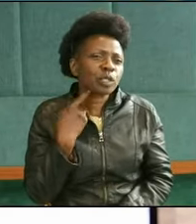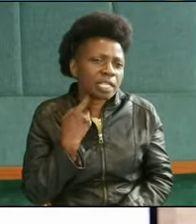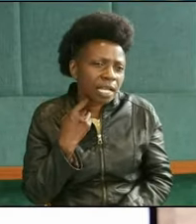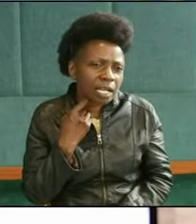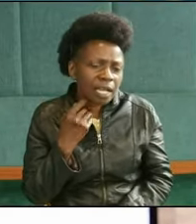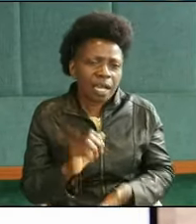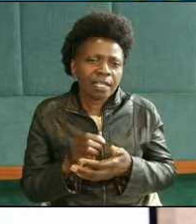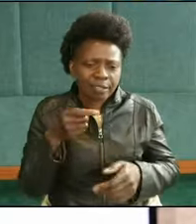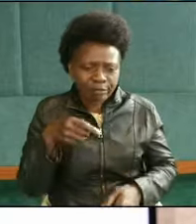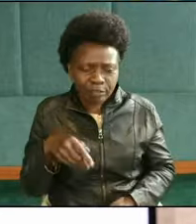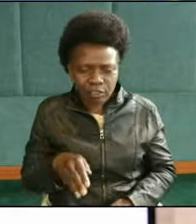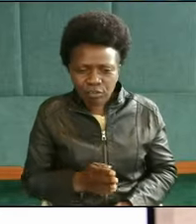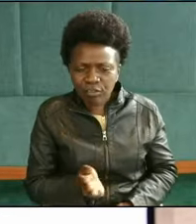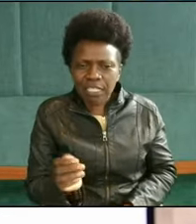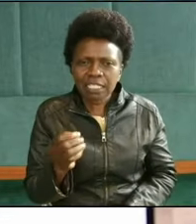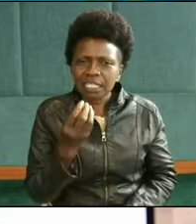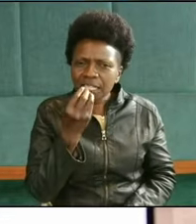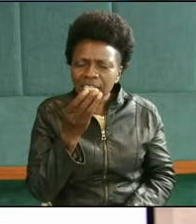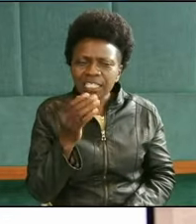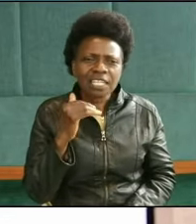eating and is not dying.